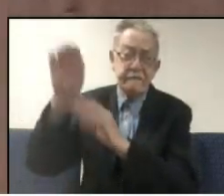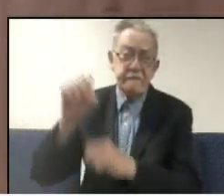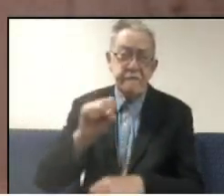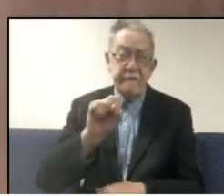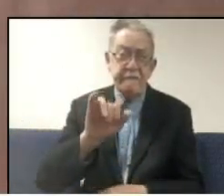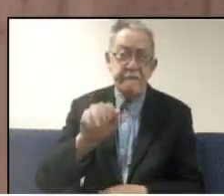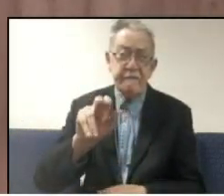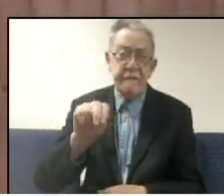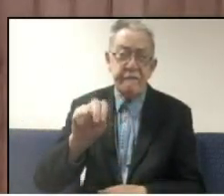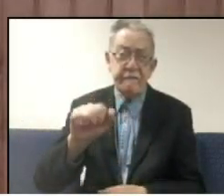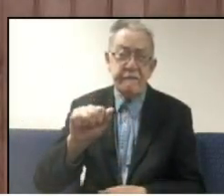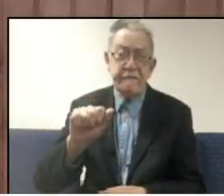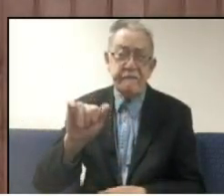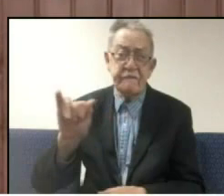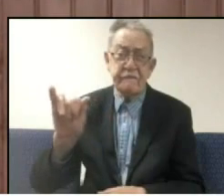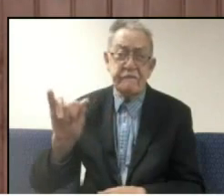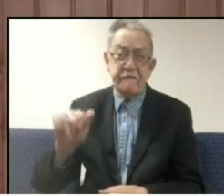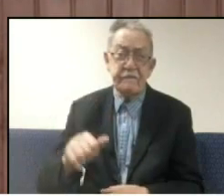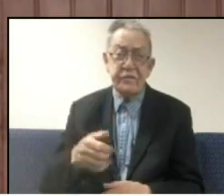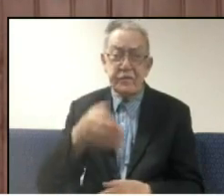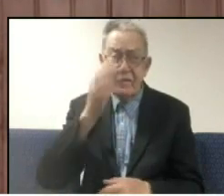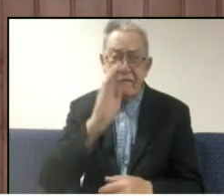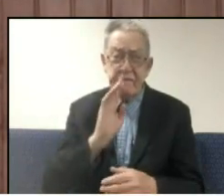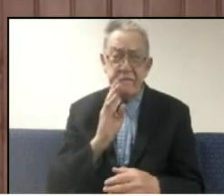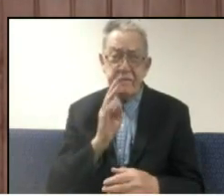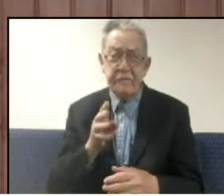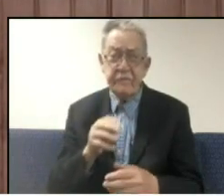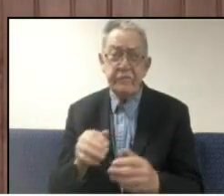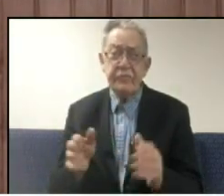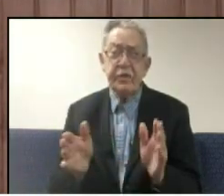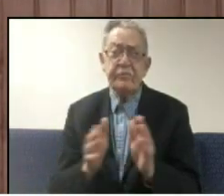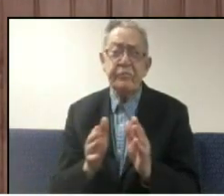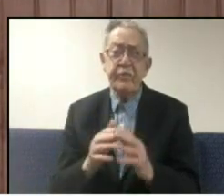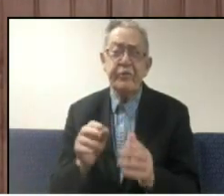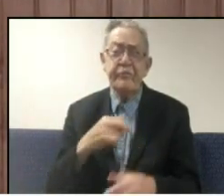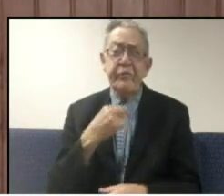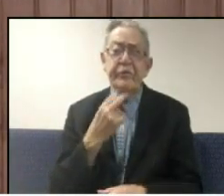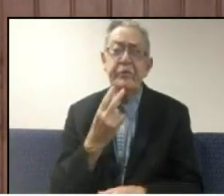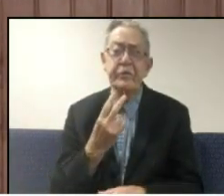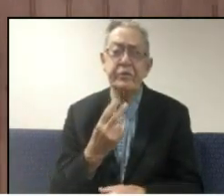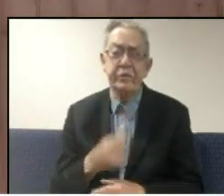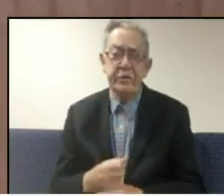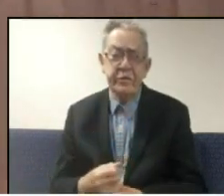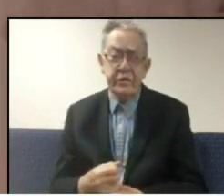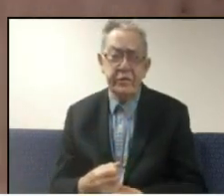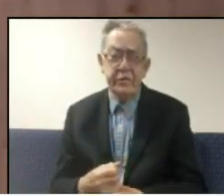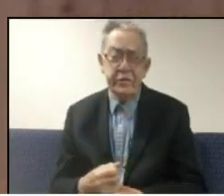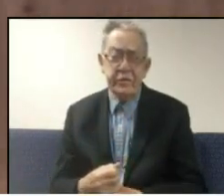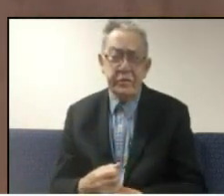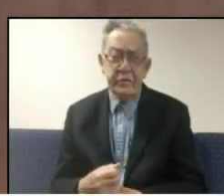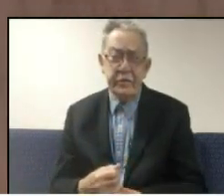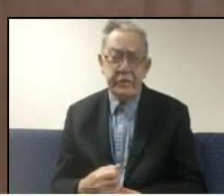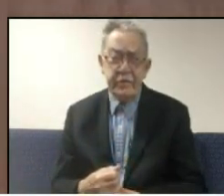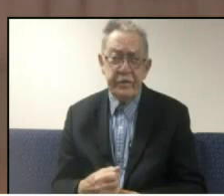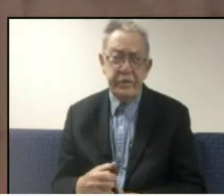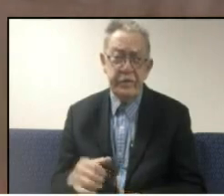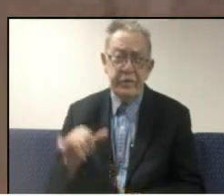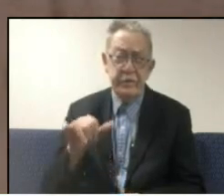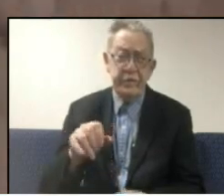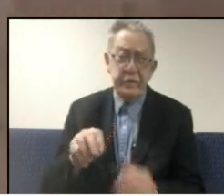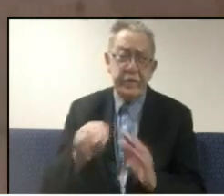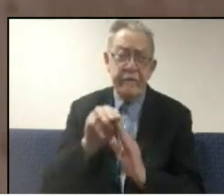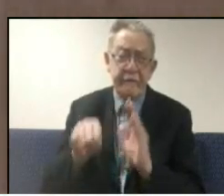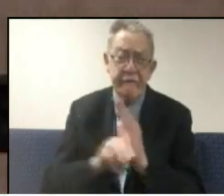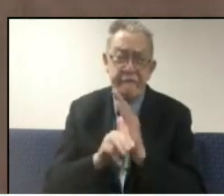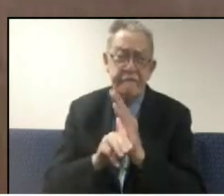stays there, and that's where God speaks to him in a still small voice. It is there at Mount Sinai that Moses,